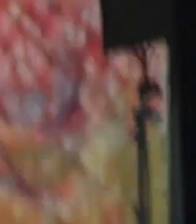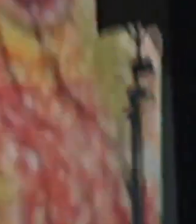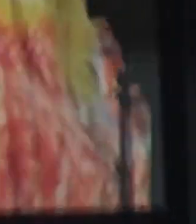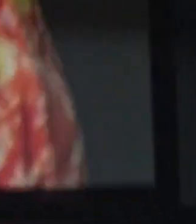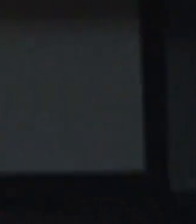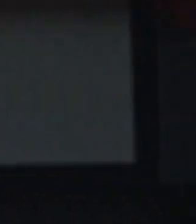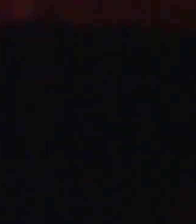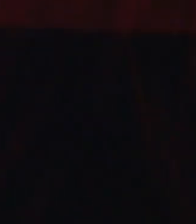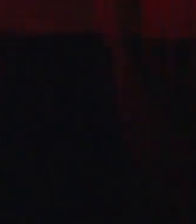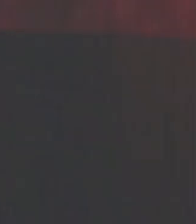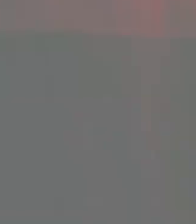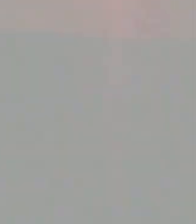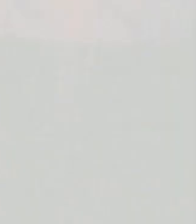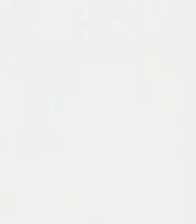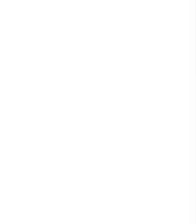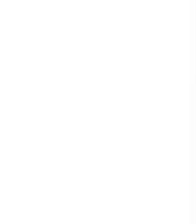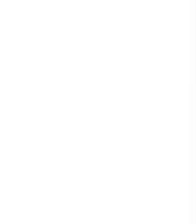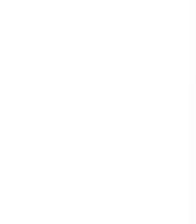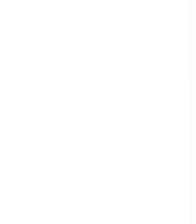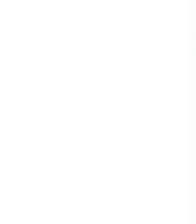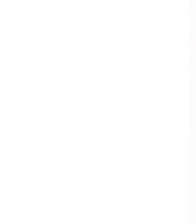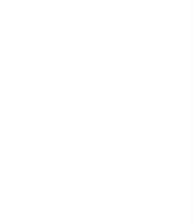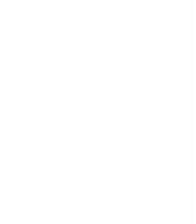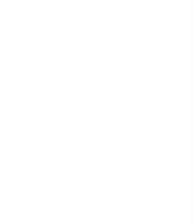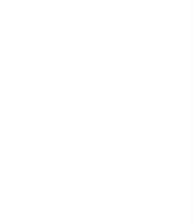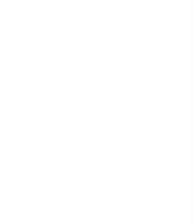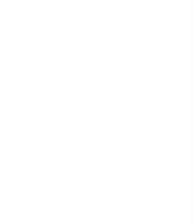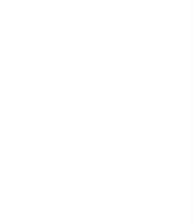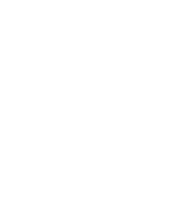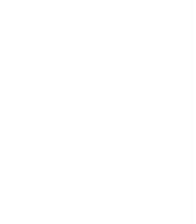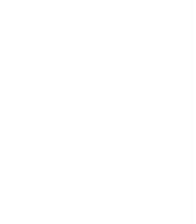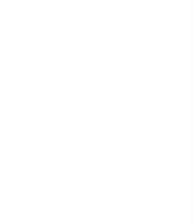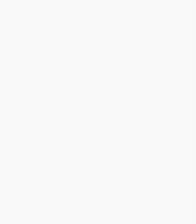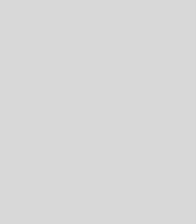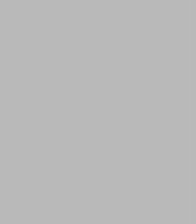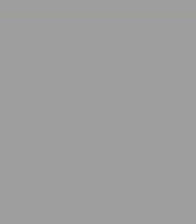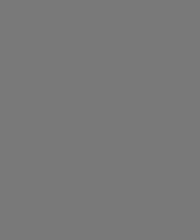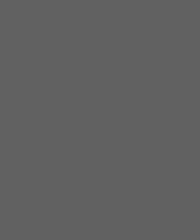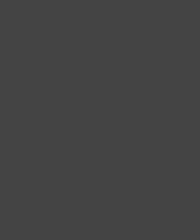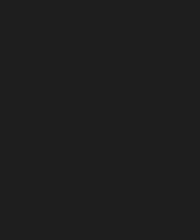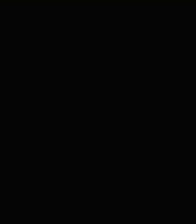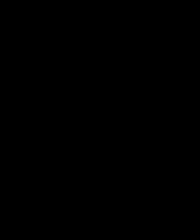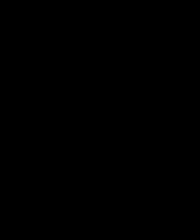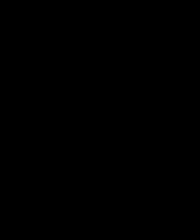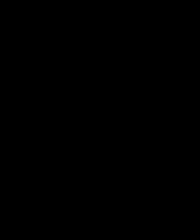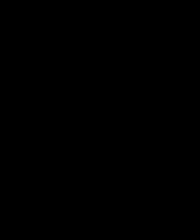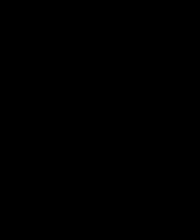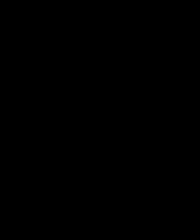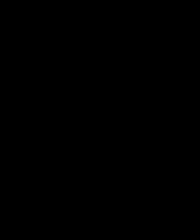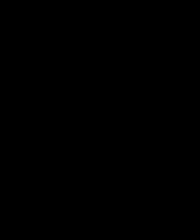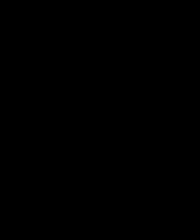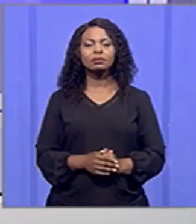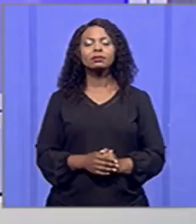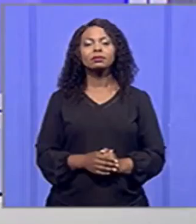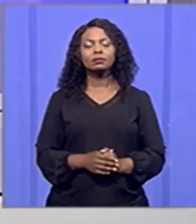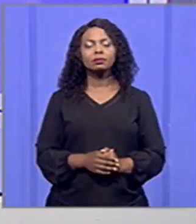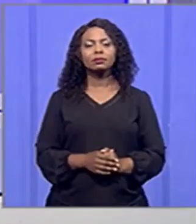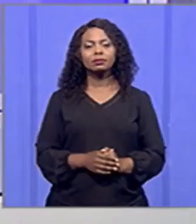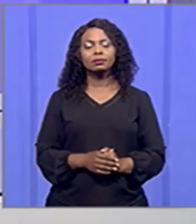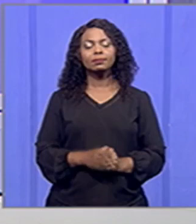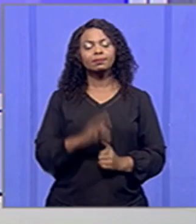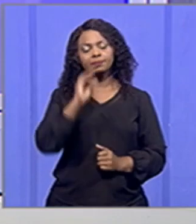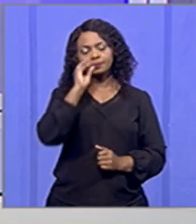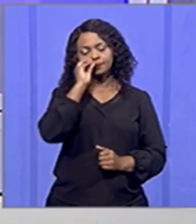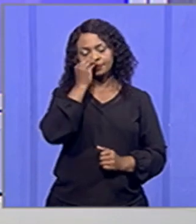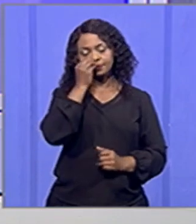rule. Visit South Africa. Proudly brought to you by South African Tourism.